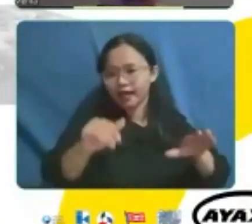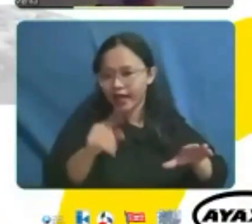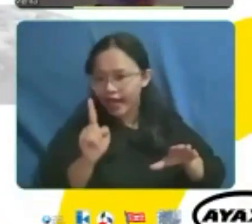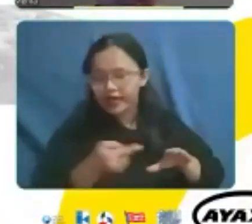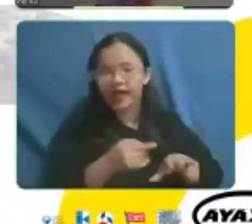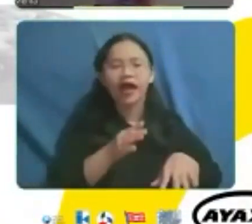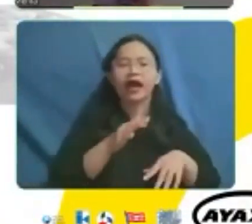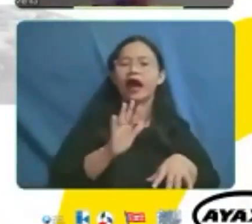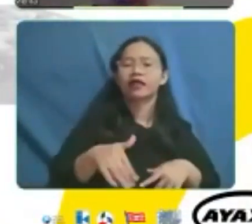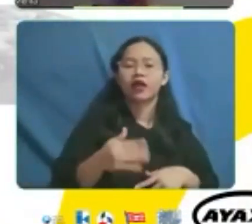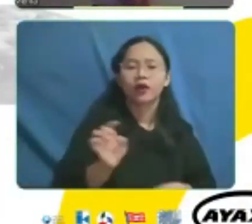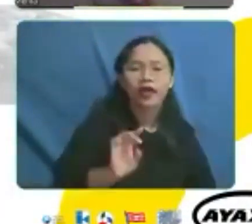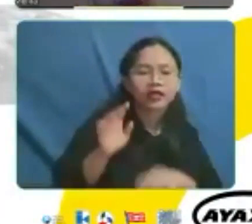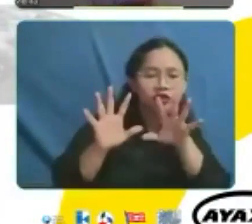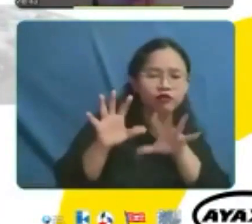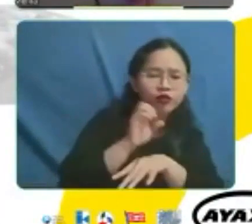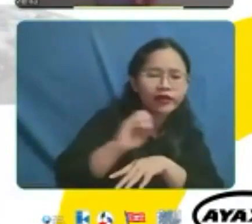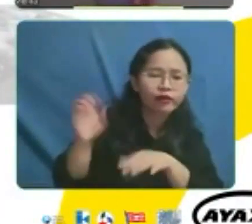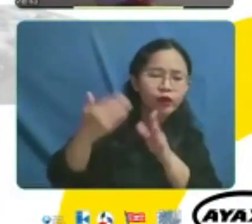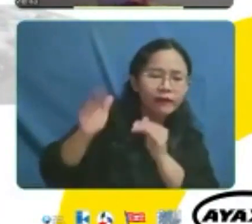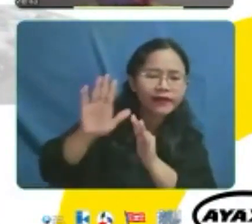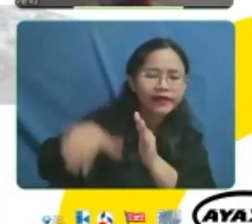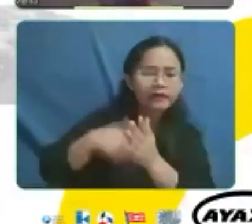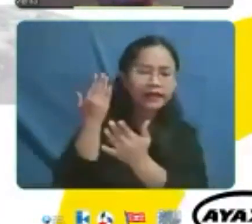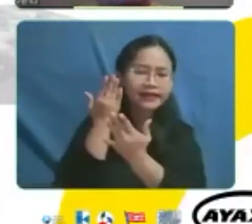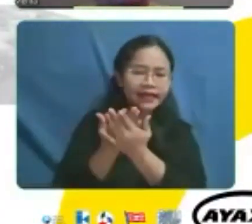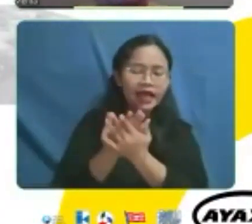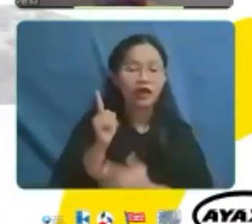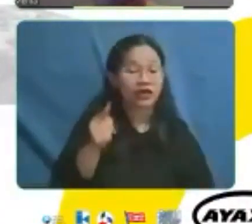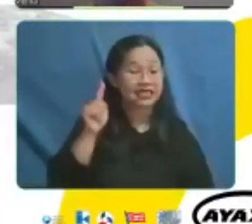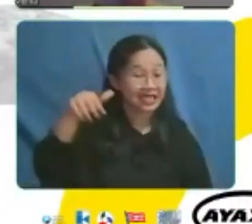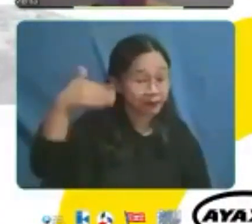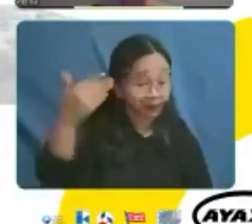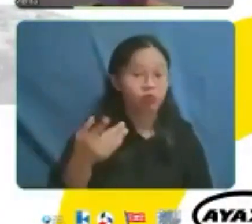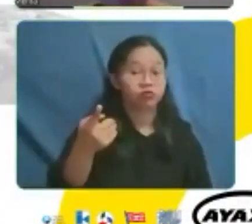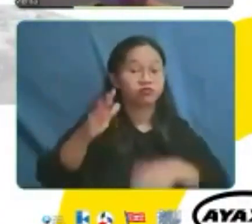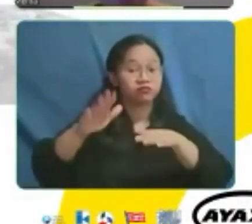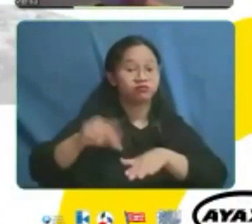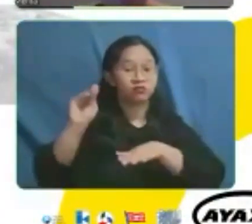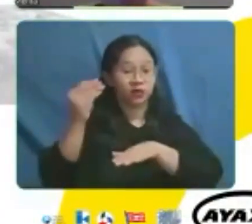cost, exceeding close to $3 billion as well. Next slide.